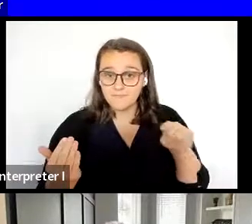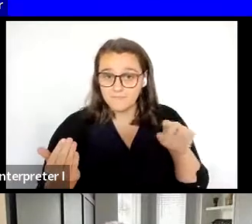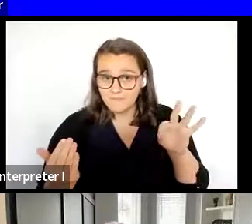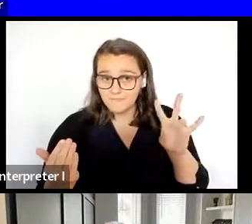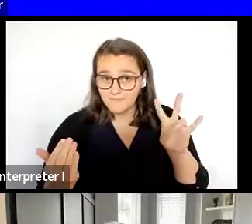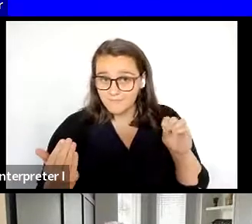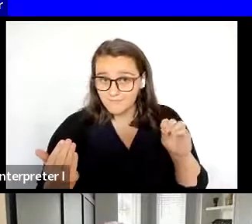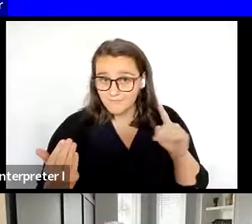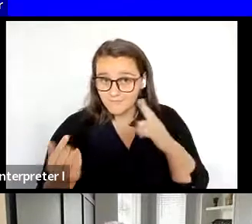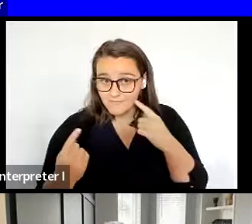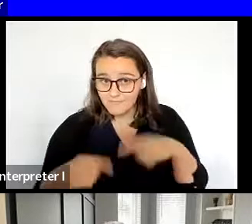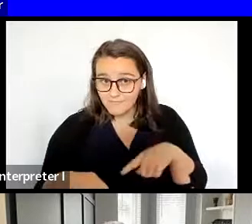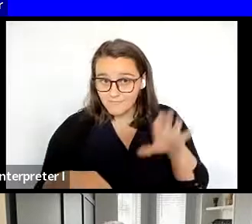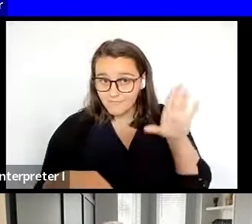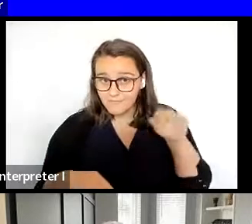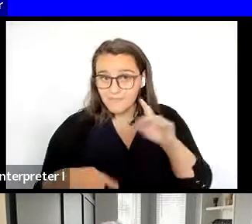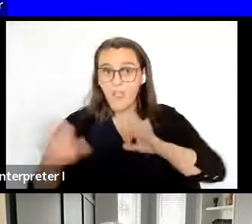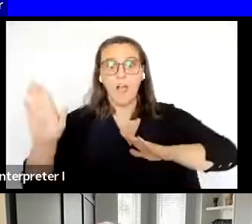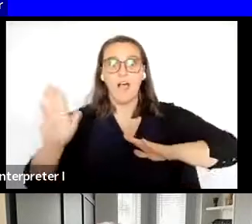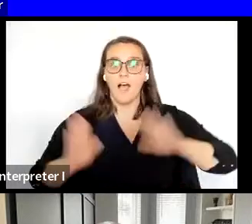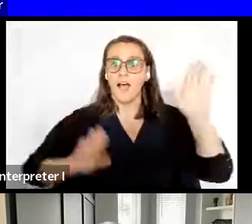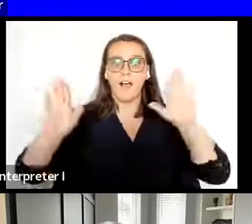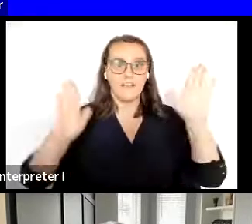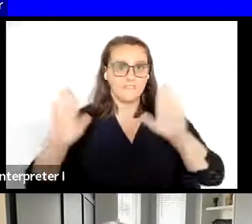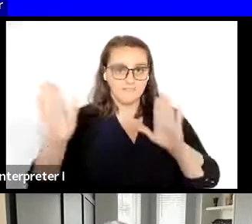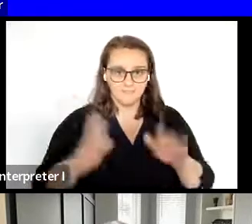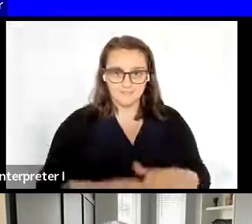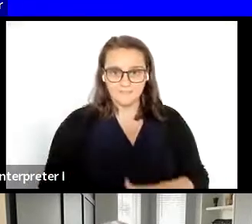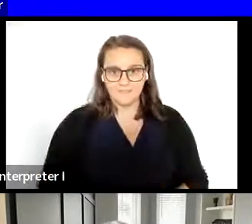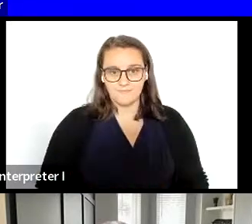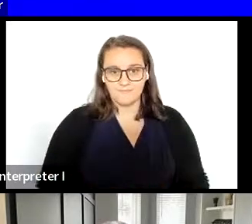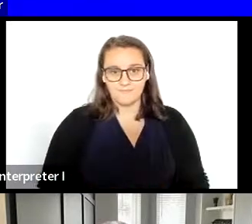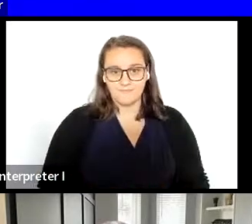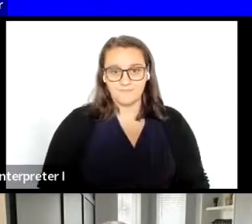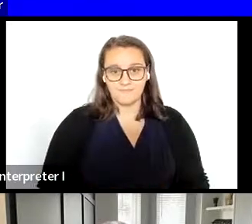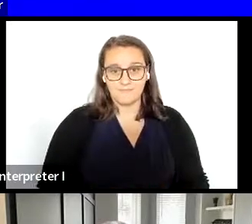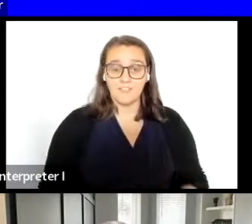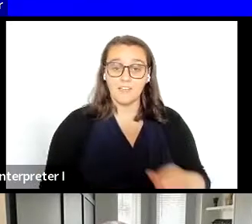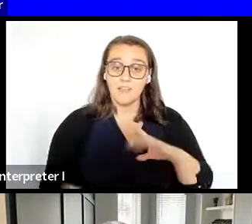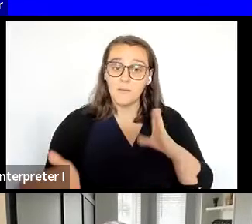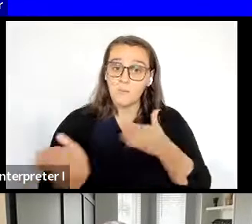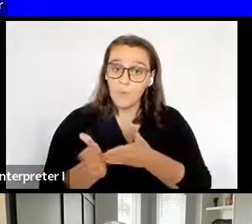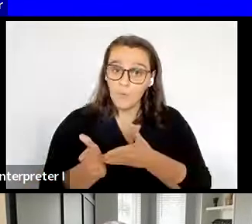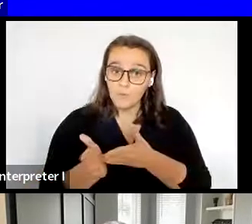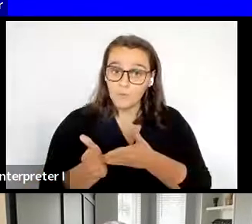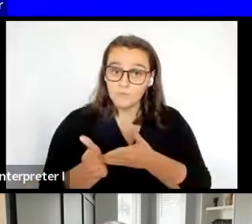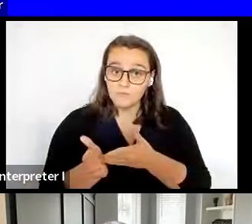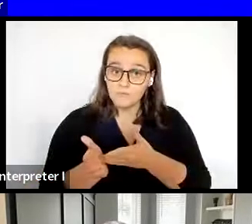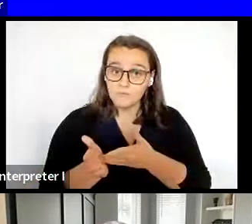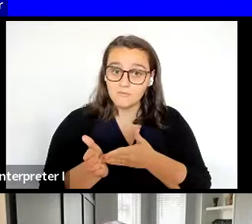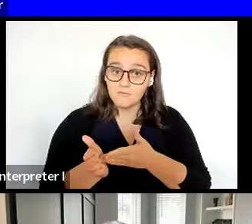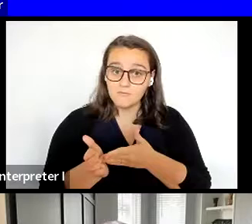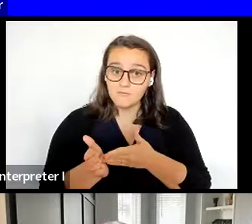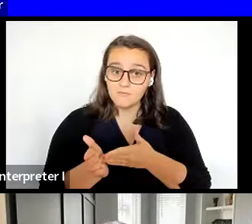in favor say aye. Aye. Are there any opposed?